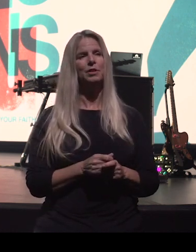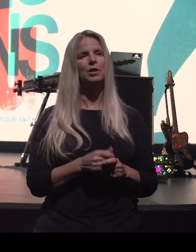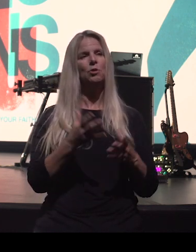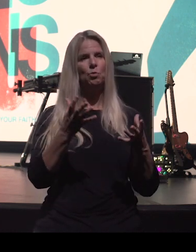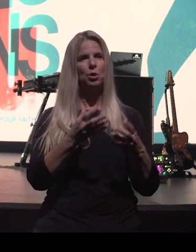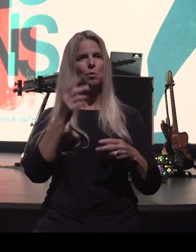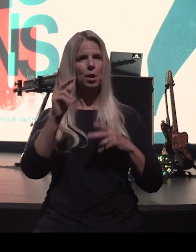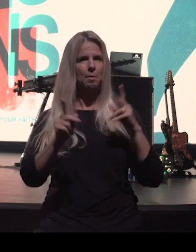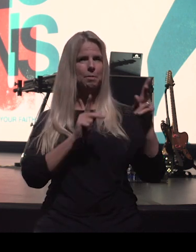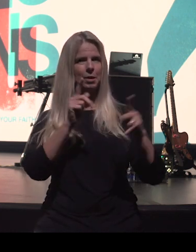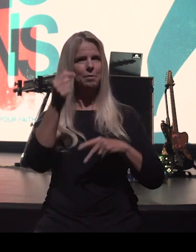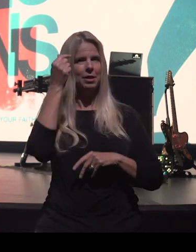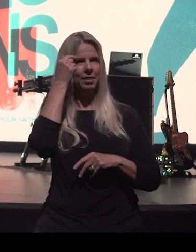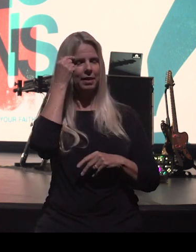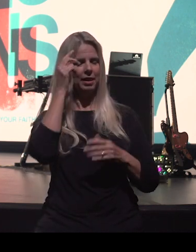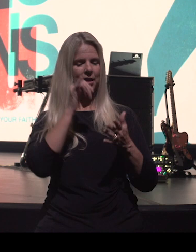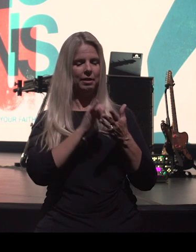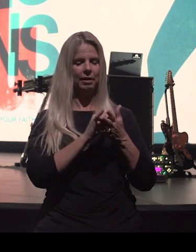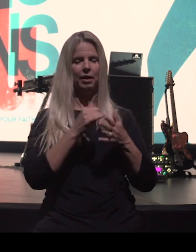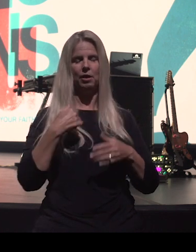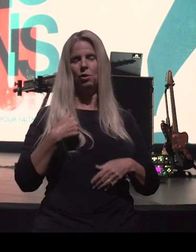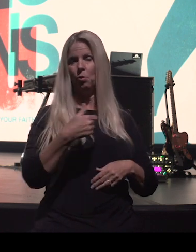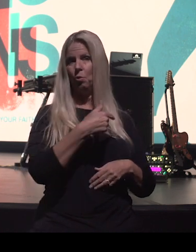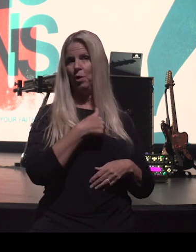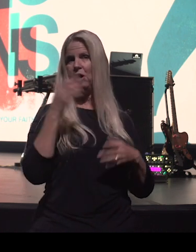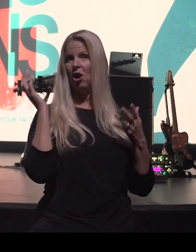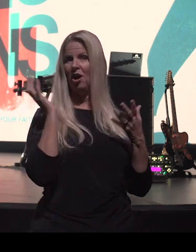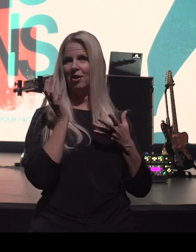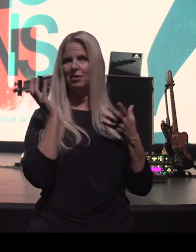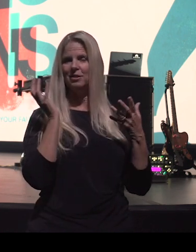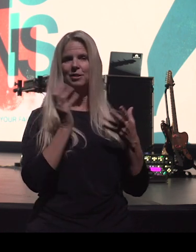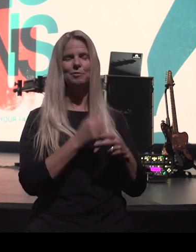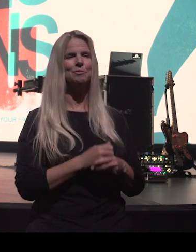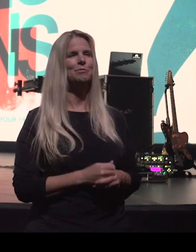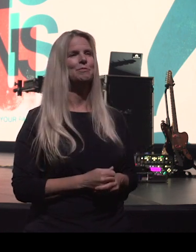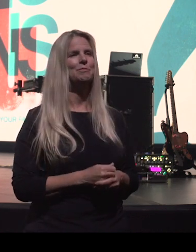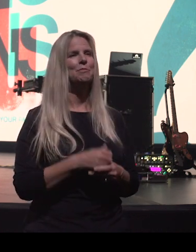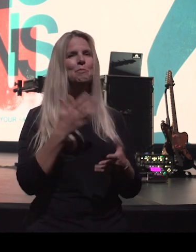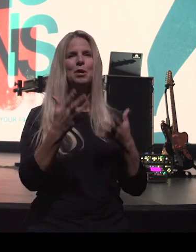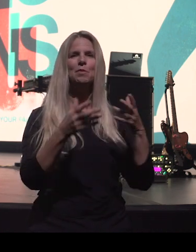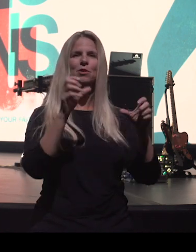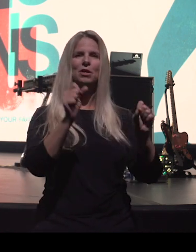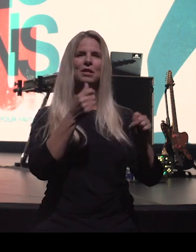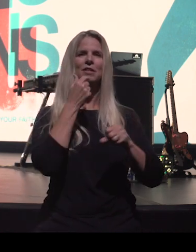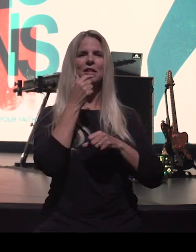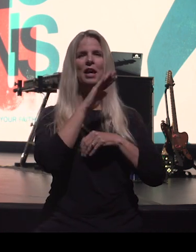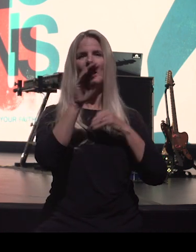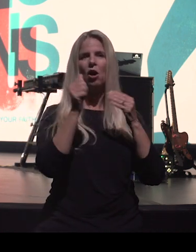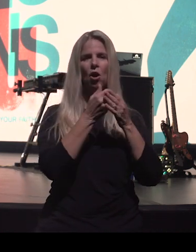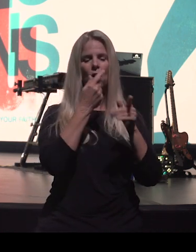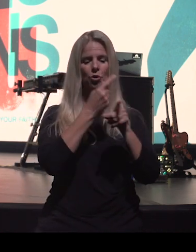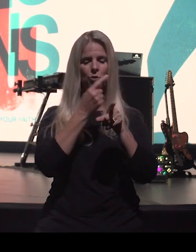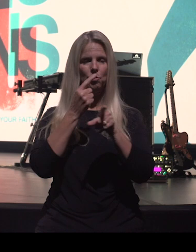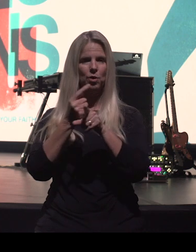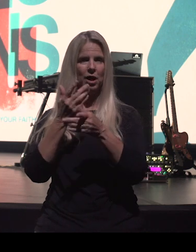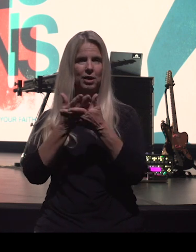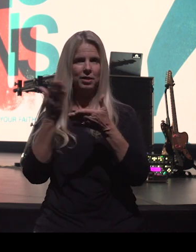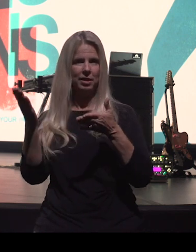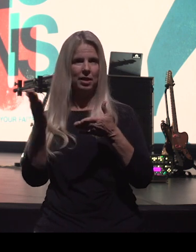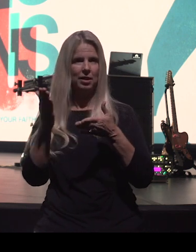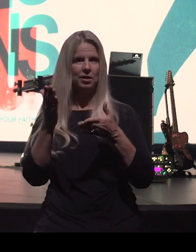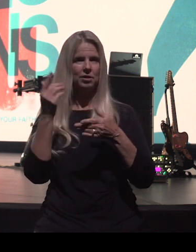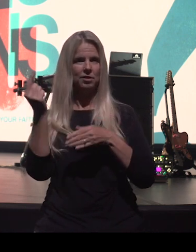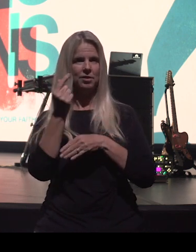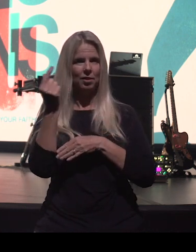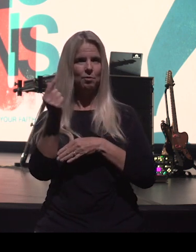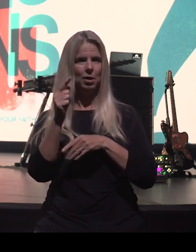on the outside we're awesome. You know, sometimes we can say all the right things to someone's face, and in our heart, we're thinking, that guy's a